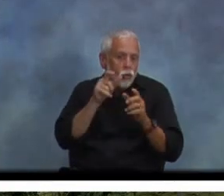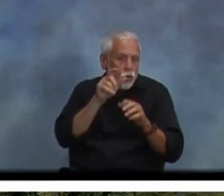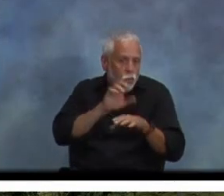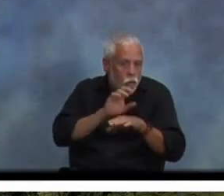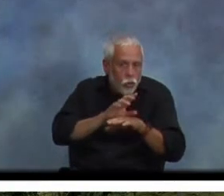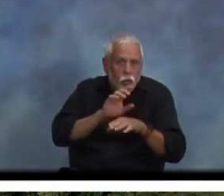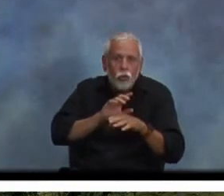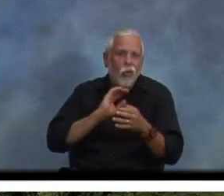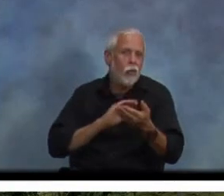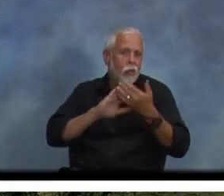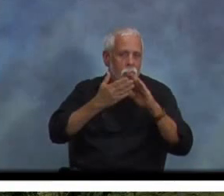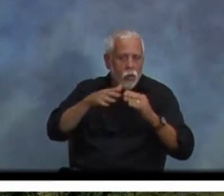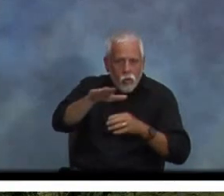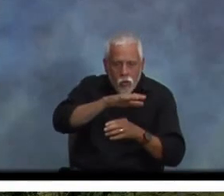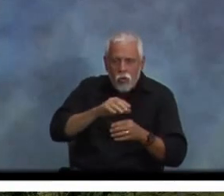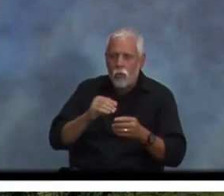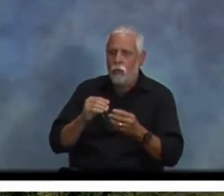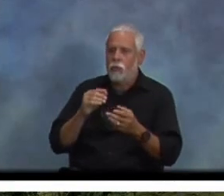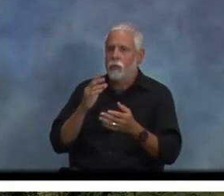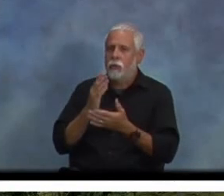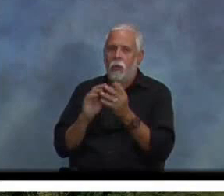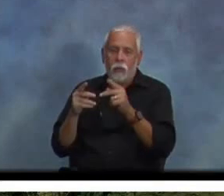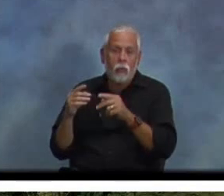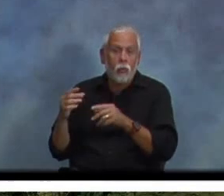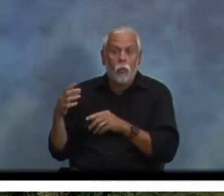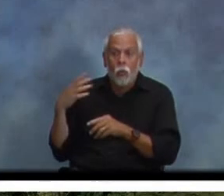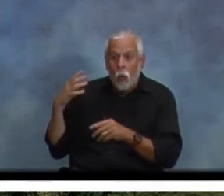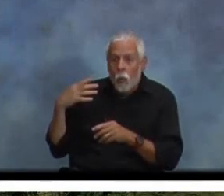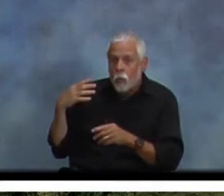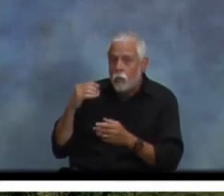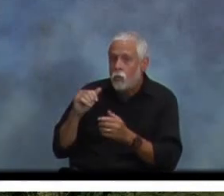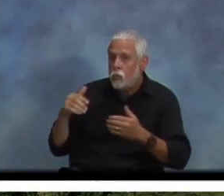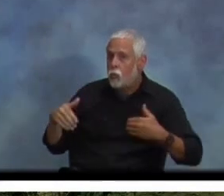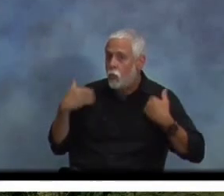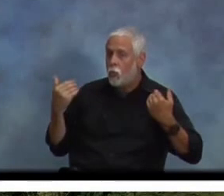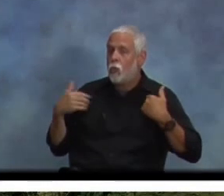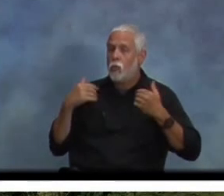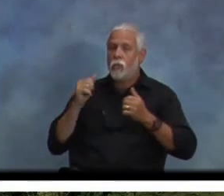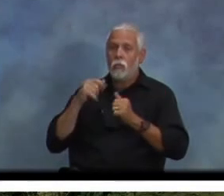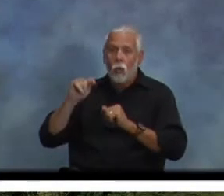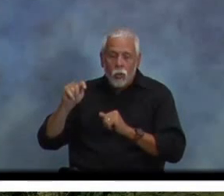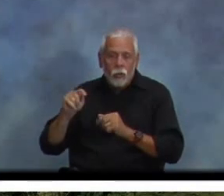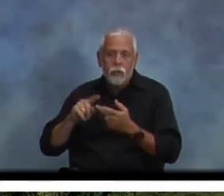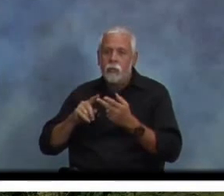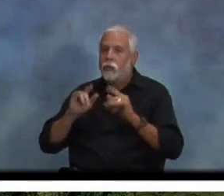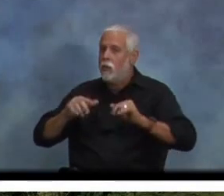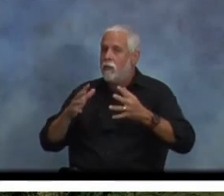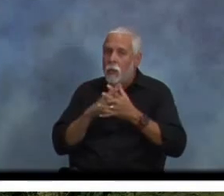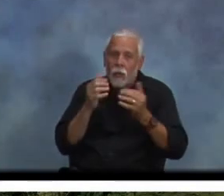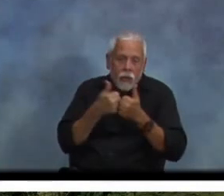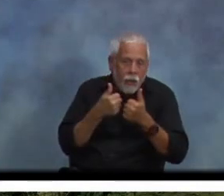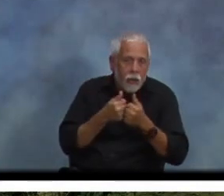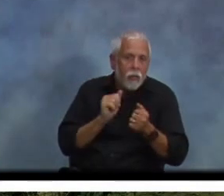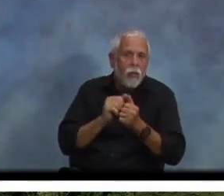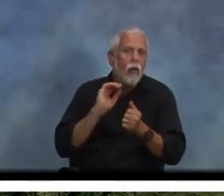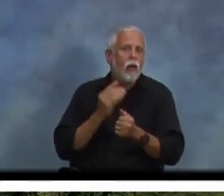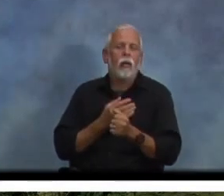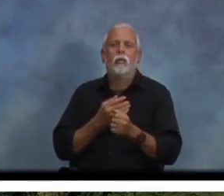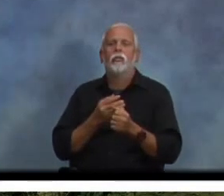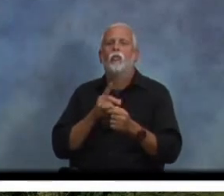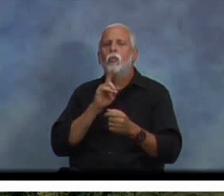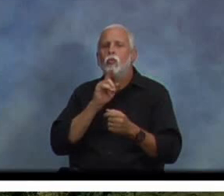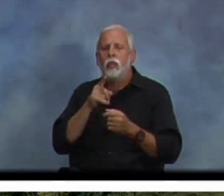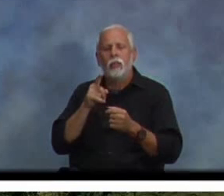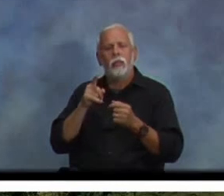in our neighborhoods. They coach sometimes our youth athletics and go to the same football games we're going to. So